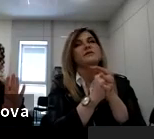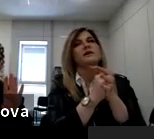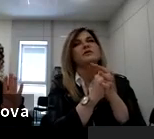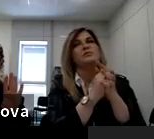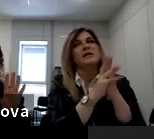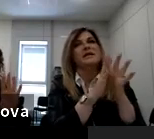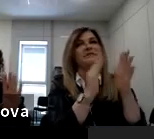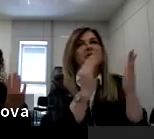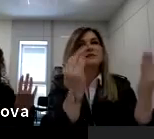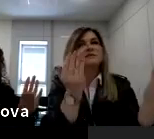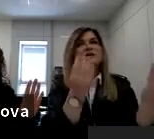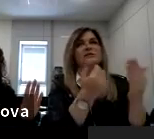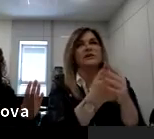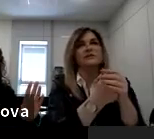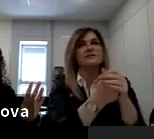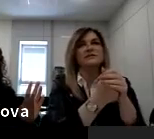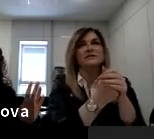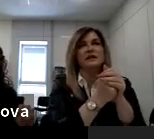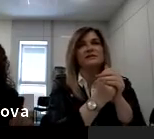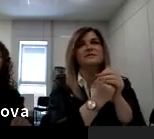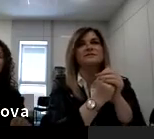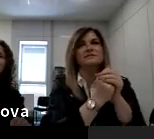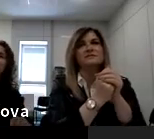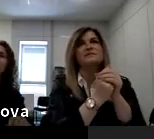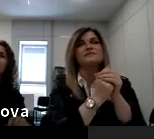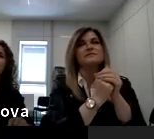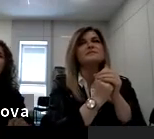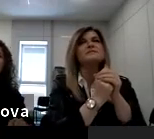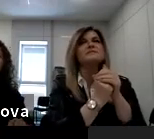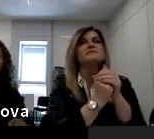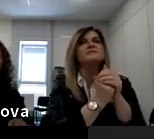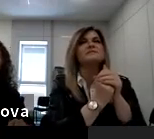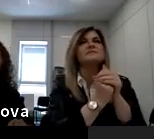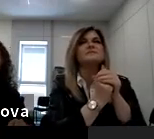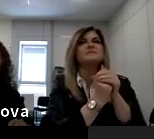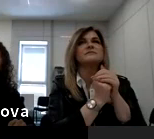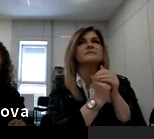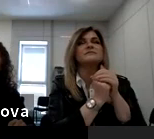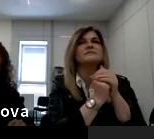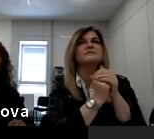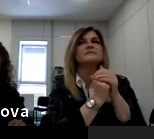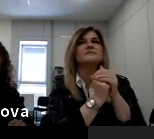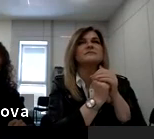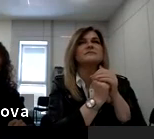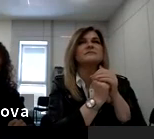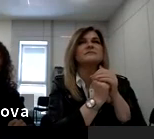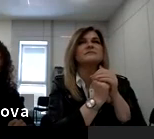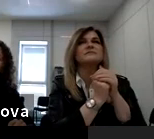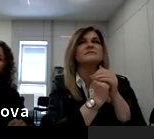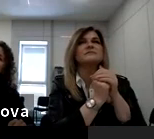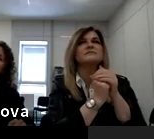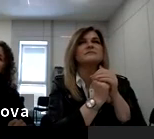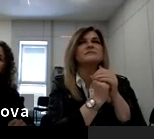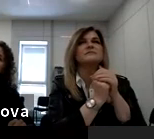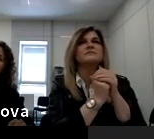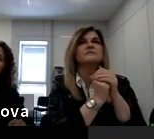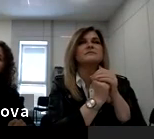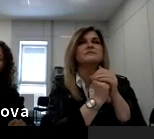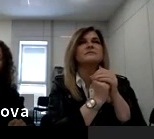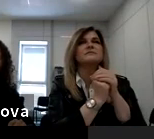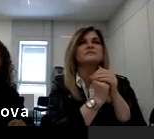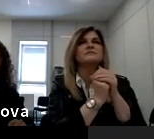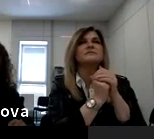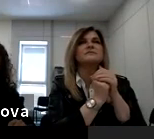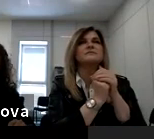it was very hard to make even effect on the facade. And another